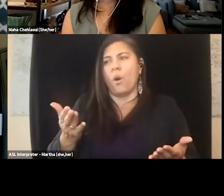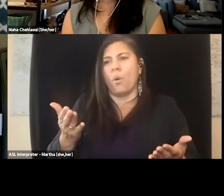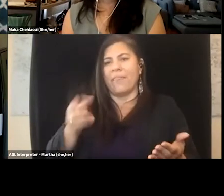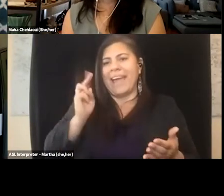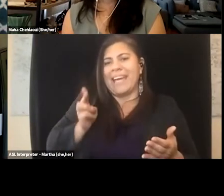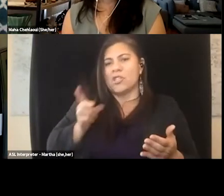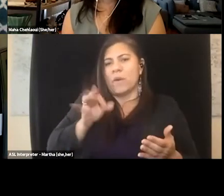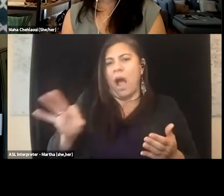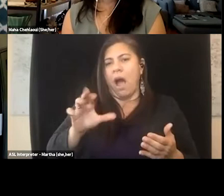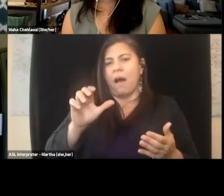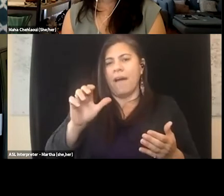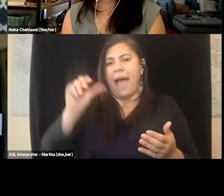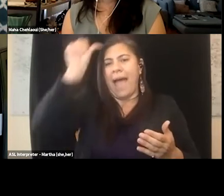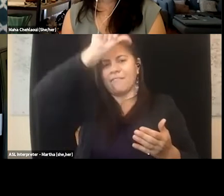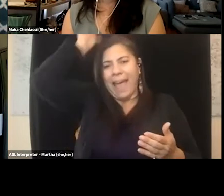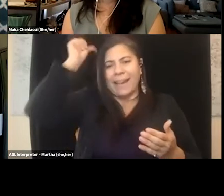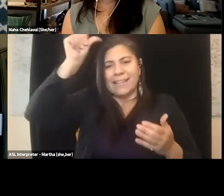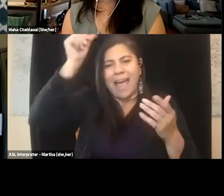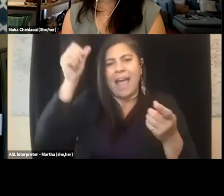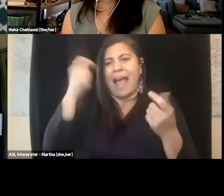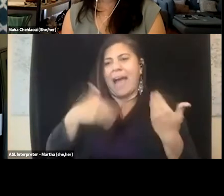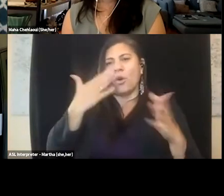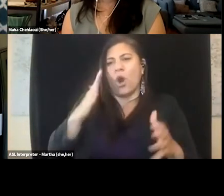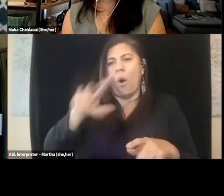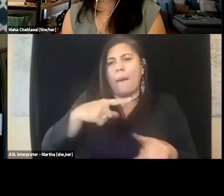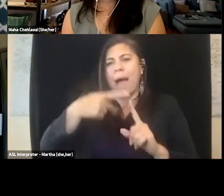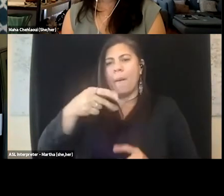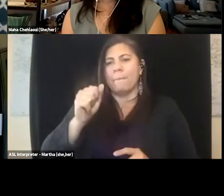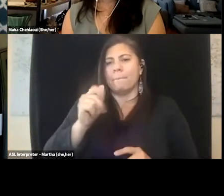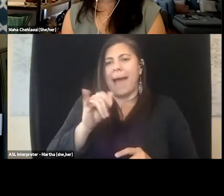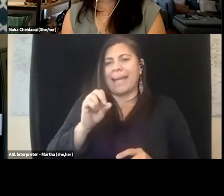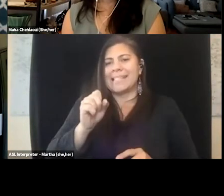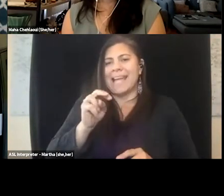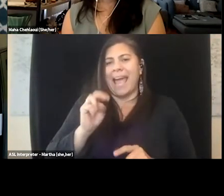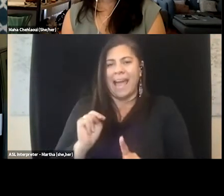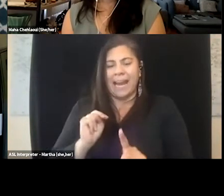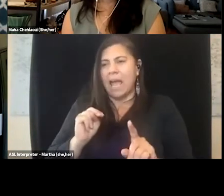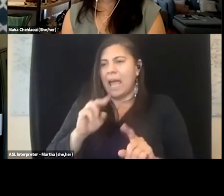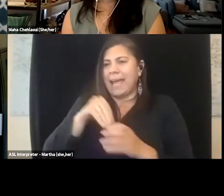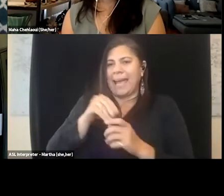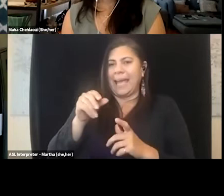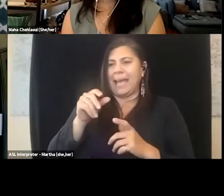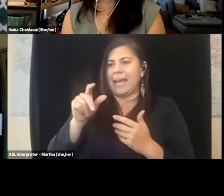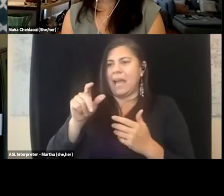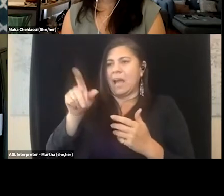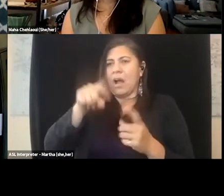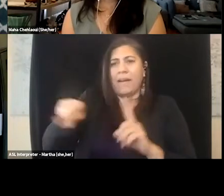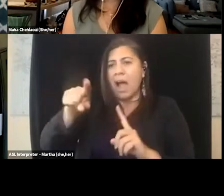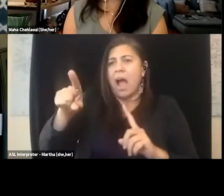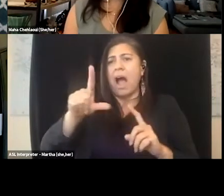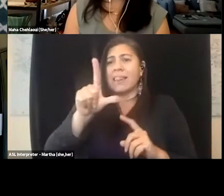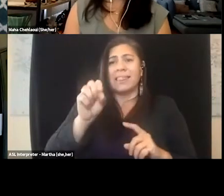of Afghanistan. I don't know about Pakistan, India. There's so much difference between Lebanon already and